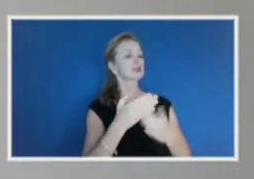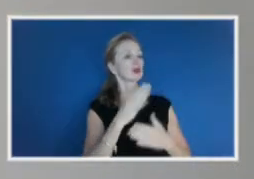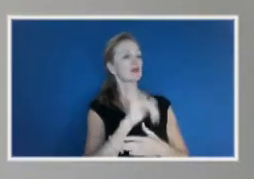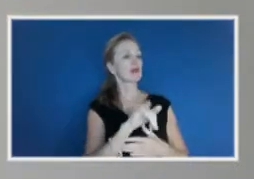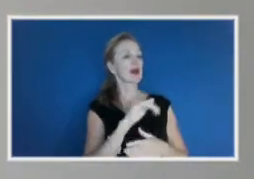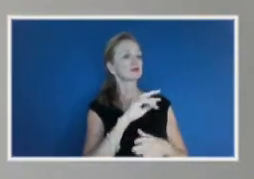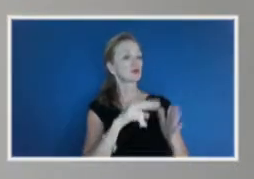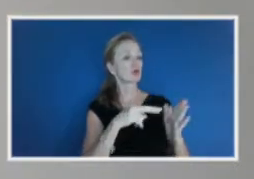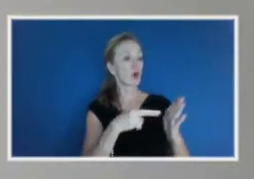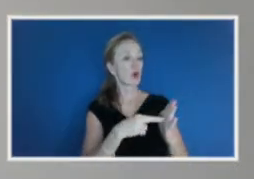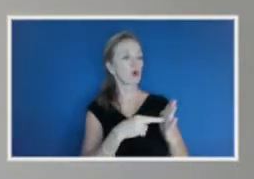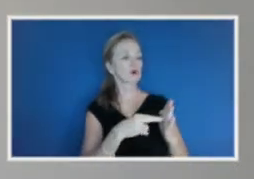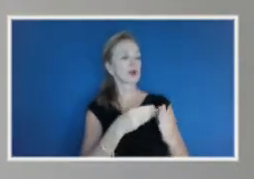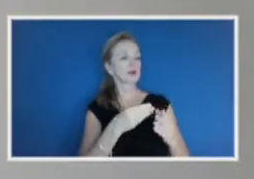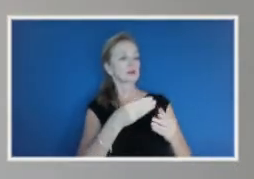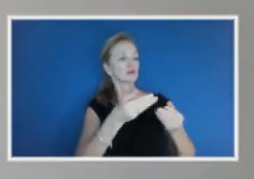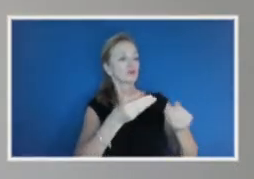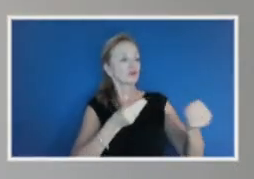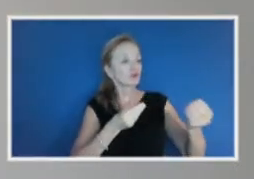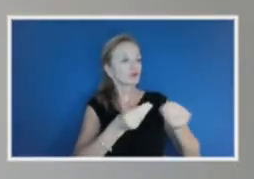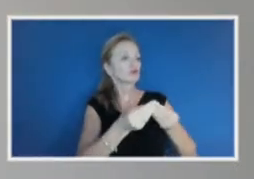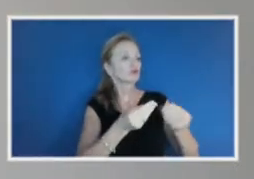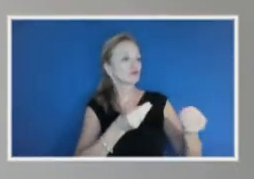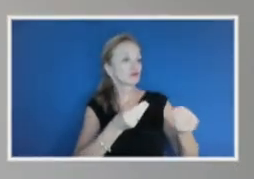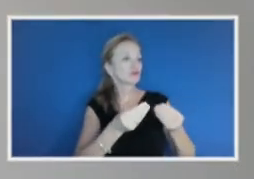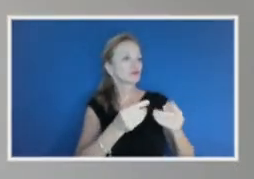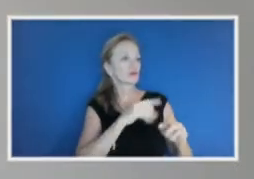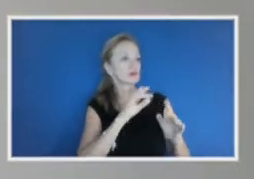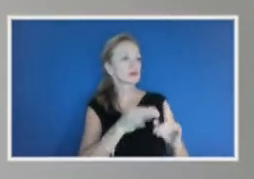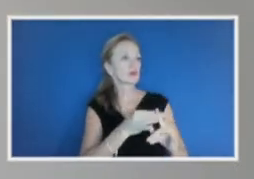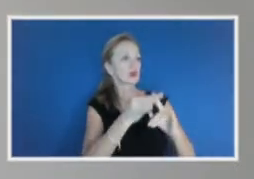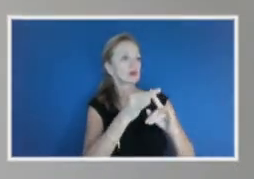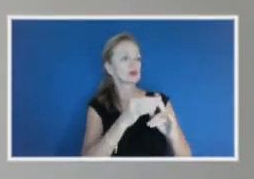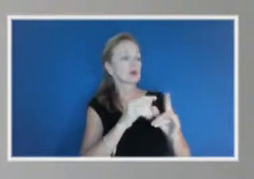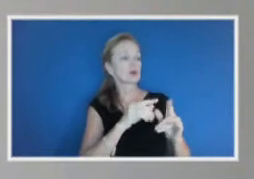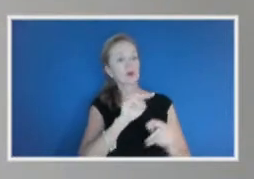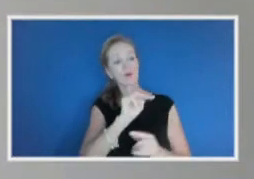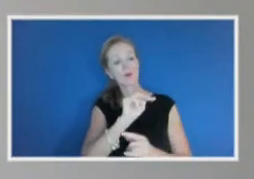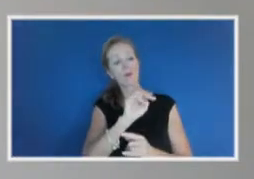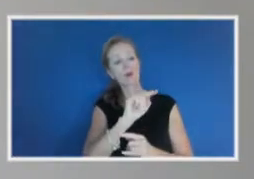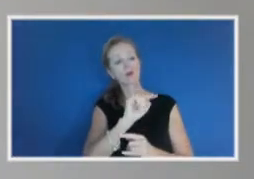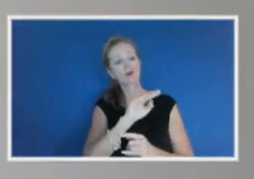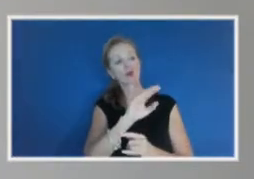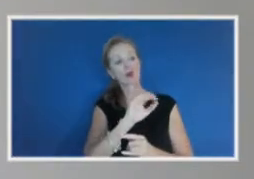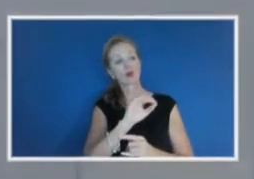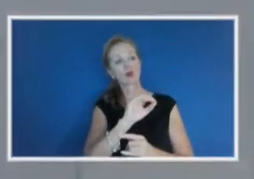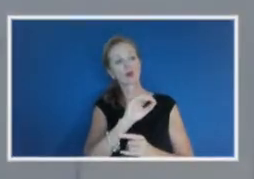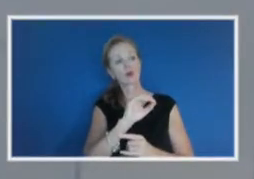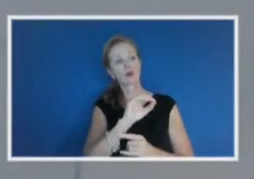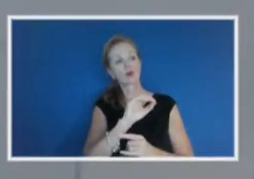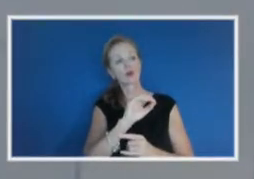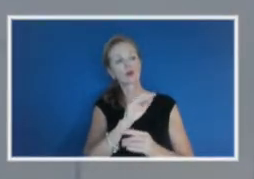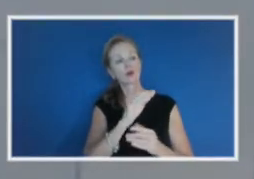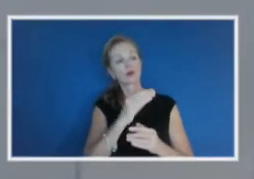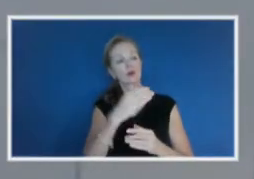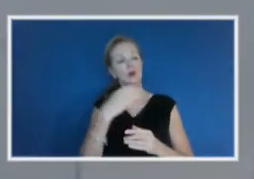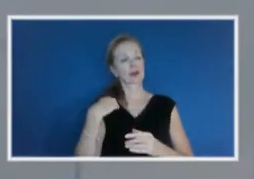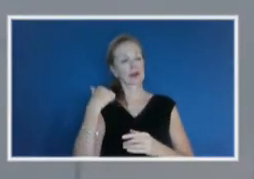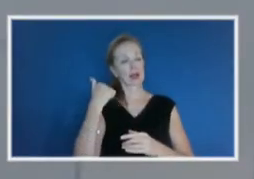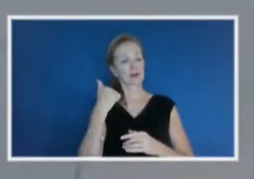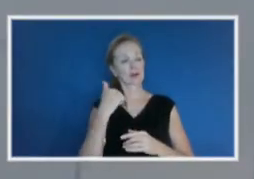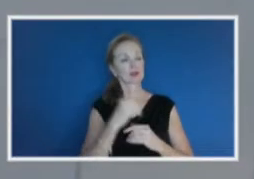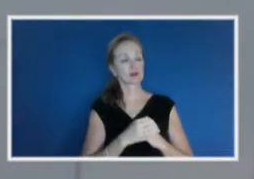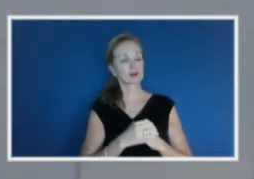am able to get messages to and from, especially to our Metro Division Captain, Lucas Weath. Okay. And then secondly,